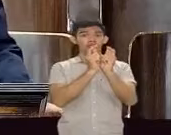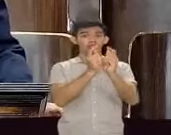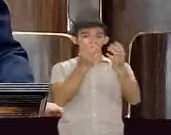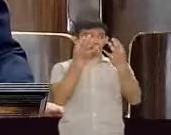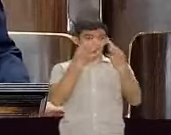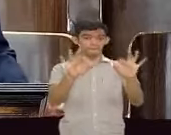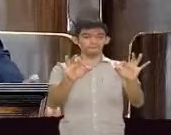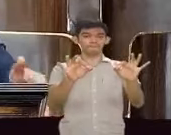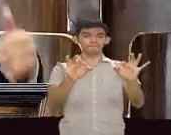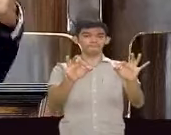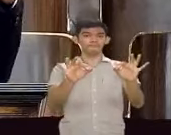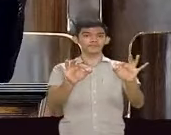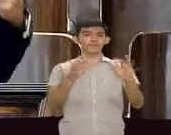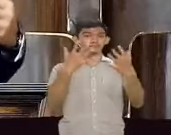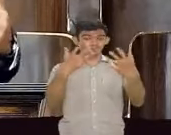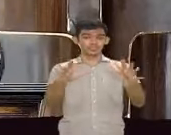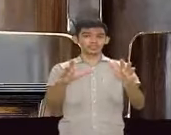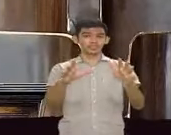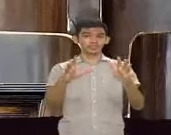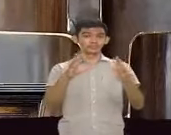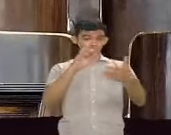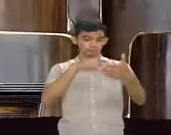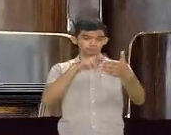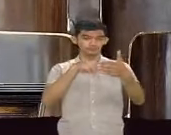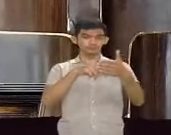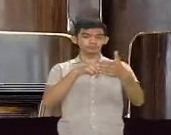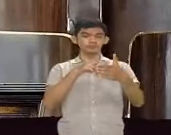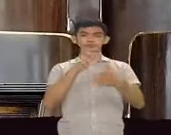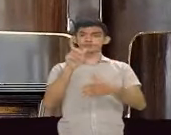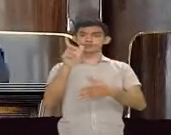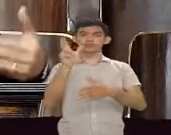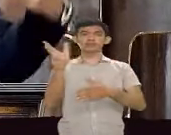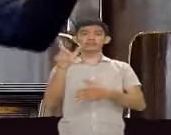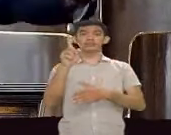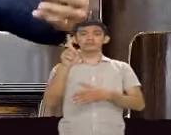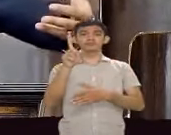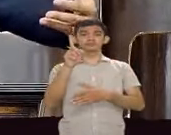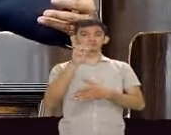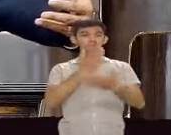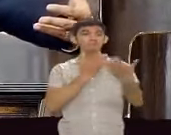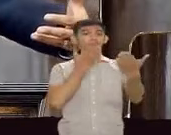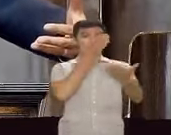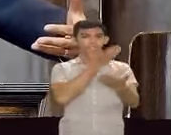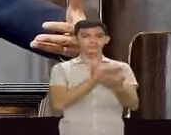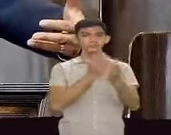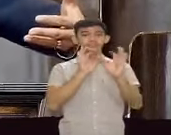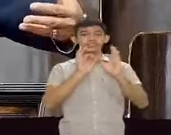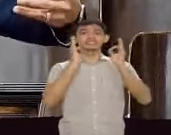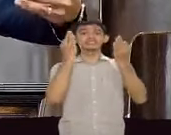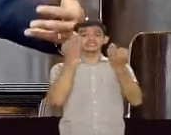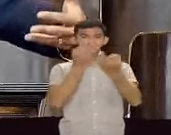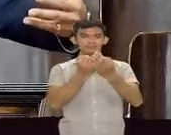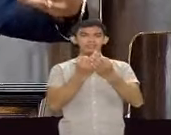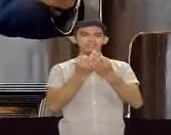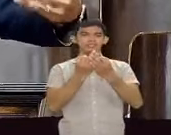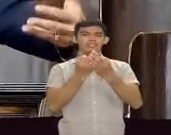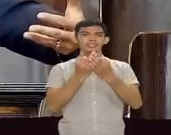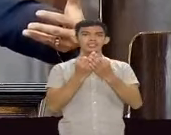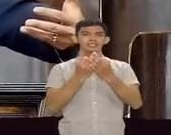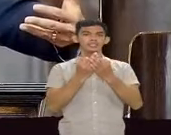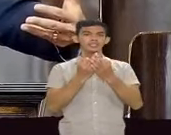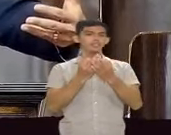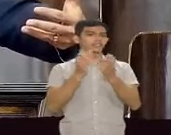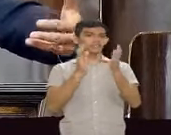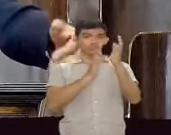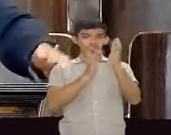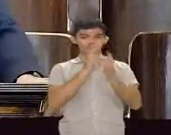And finally, after that, here we read in verse number 31, niabot ang pamilya, earthly family ni Jesus.